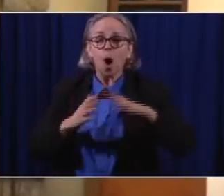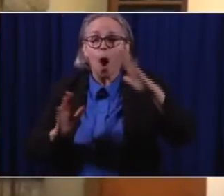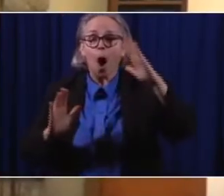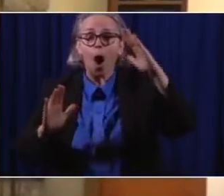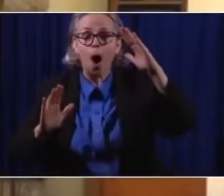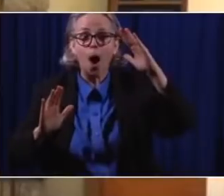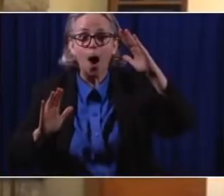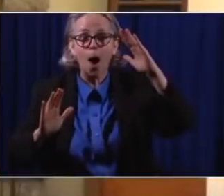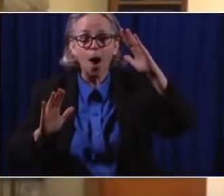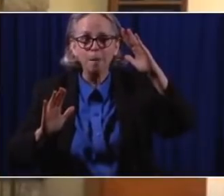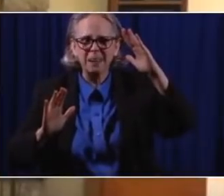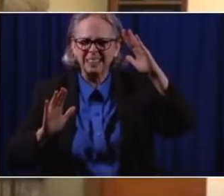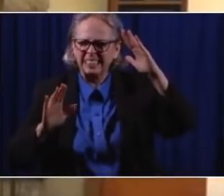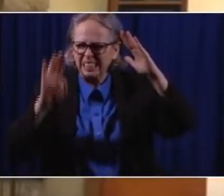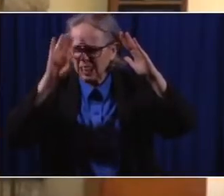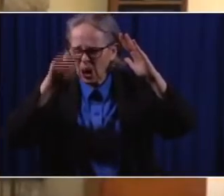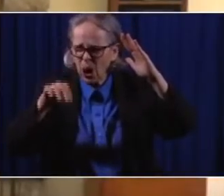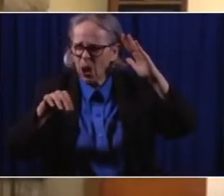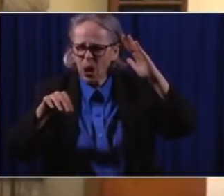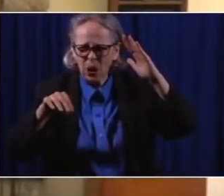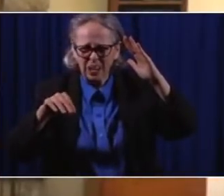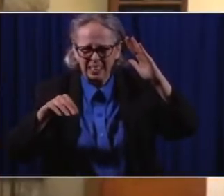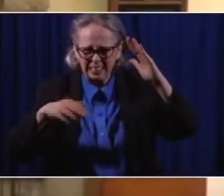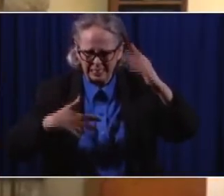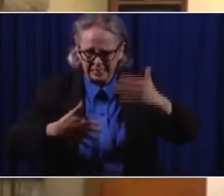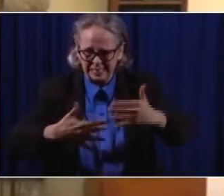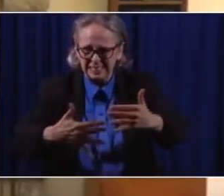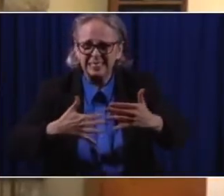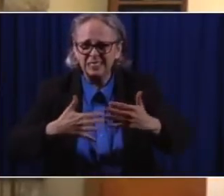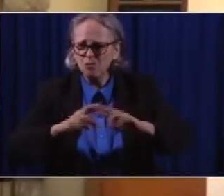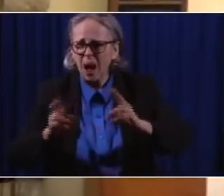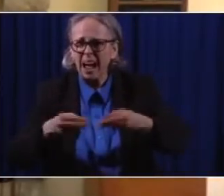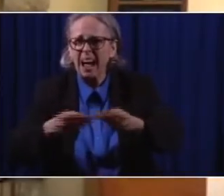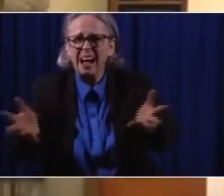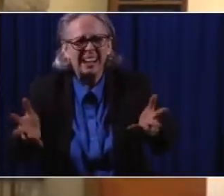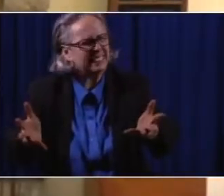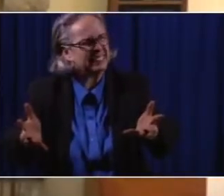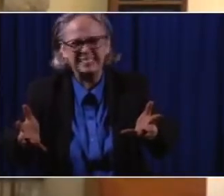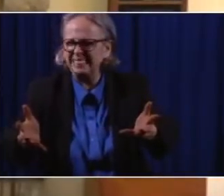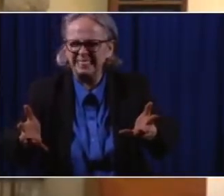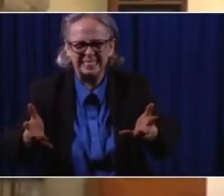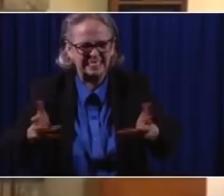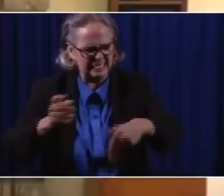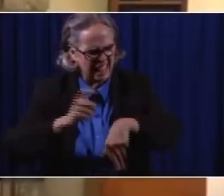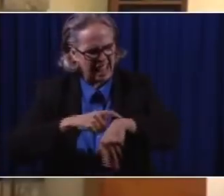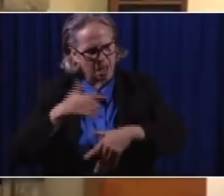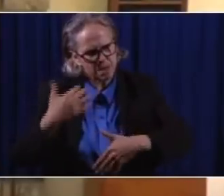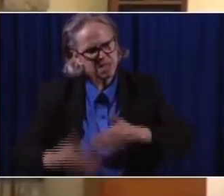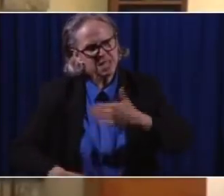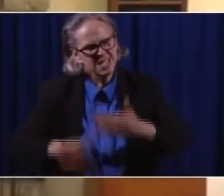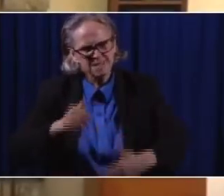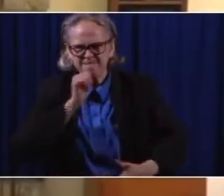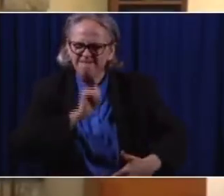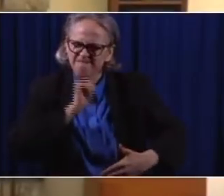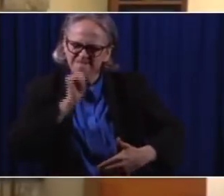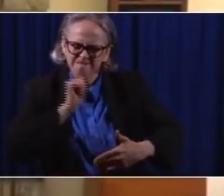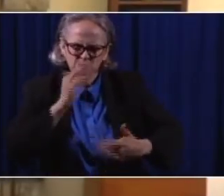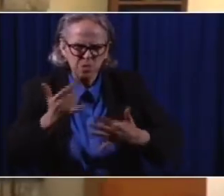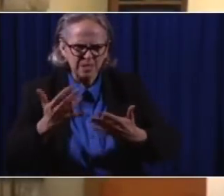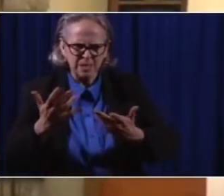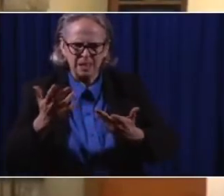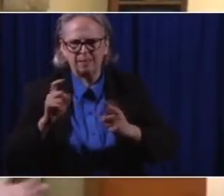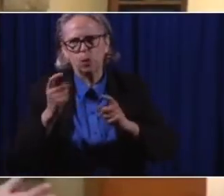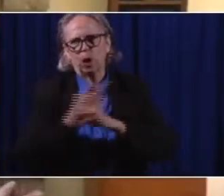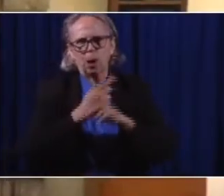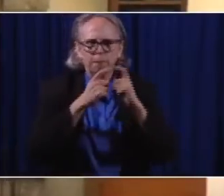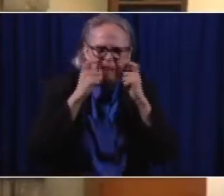going to take a while for that to go out. And all during that period of time, we're going to have to continue to wear masks. We're going to continue to keep the distance. We're going to have to do